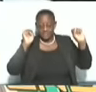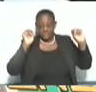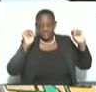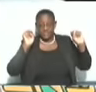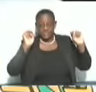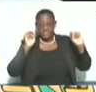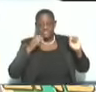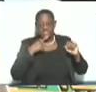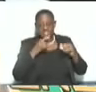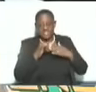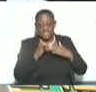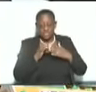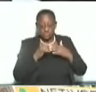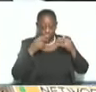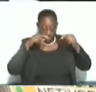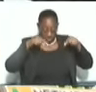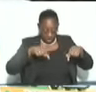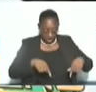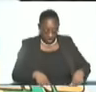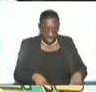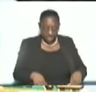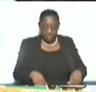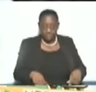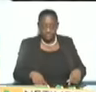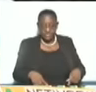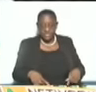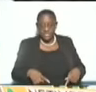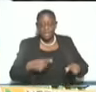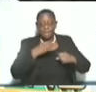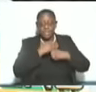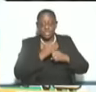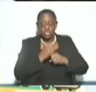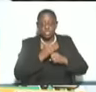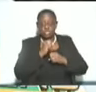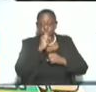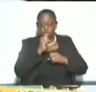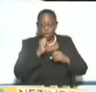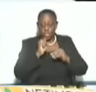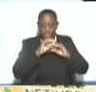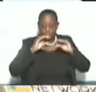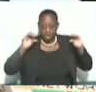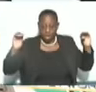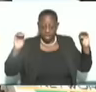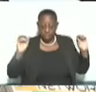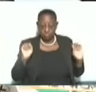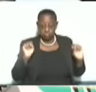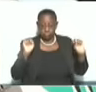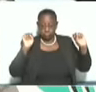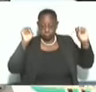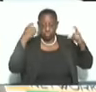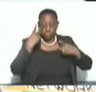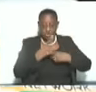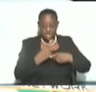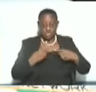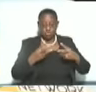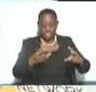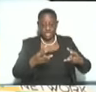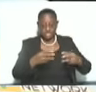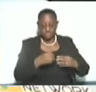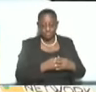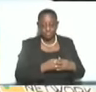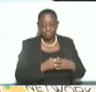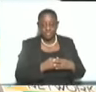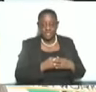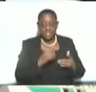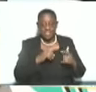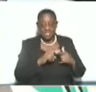are parallel to the ground. For the deadlift, you want to make sure that the bar travels in the right direction. And also for the bench, for